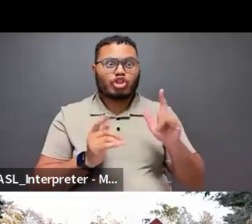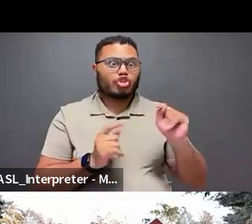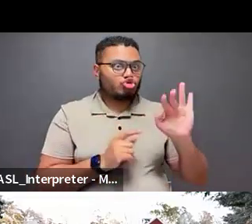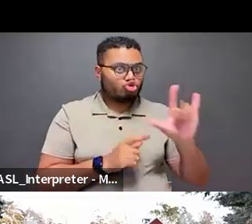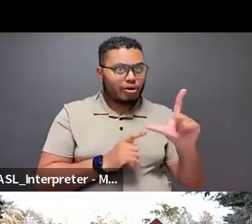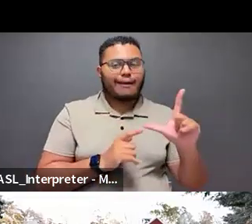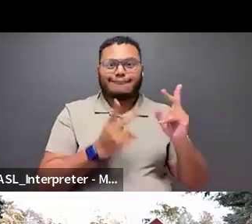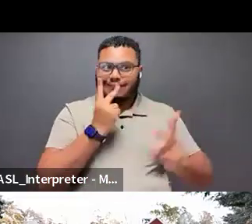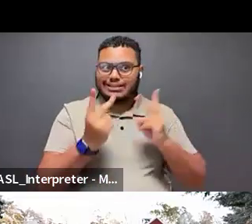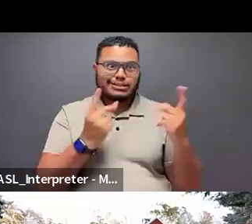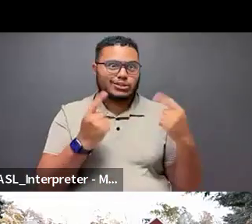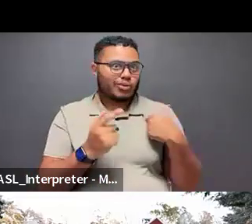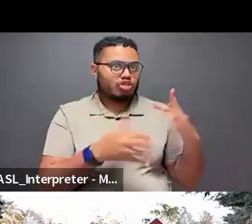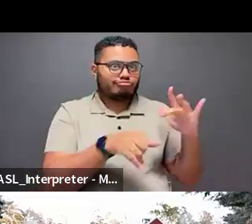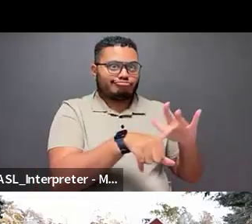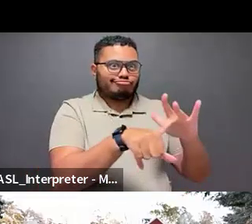summer.